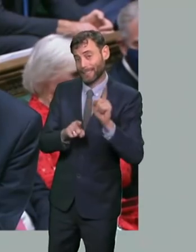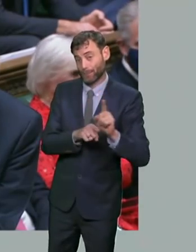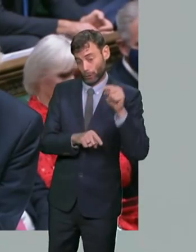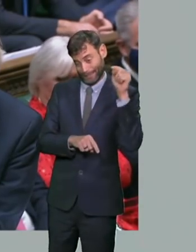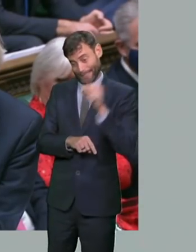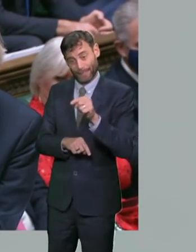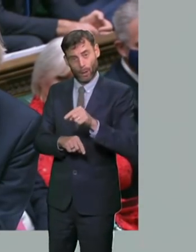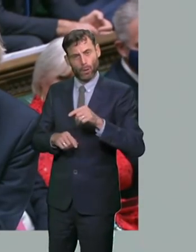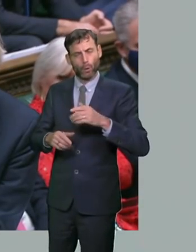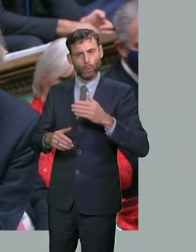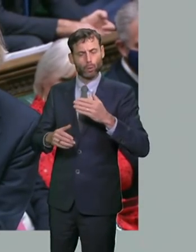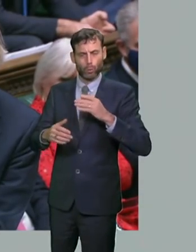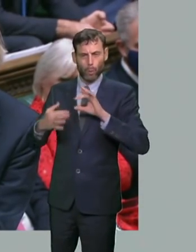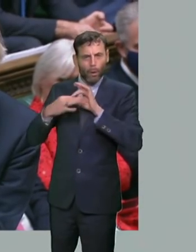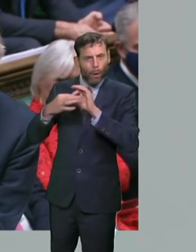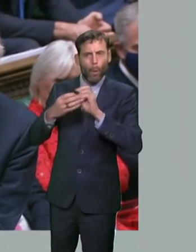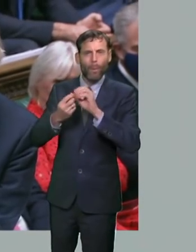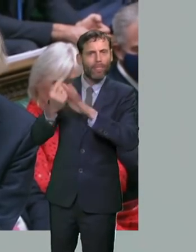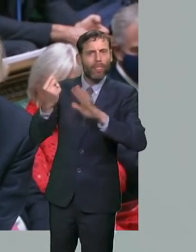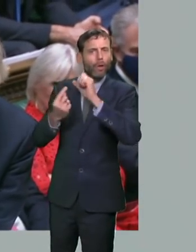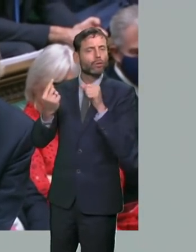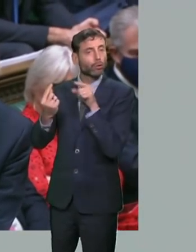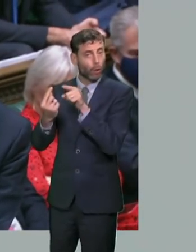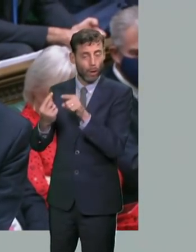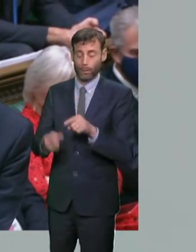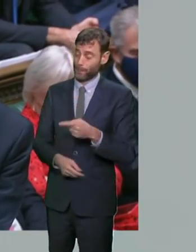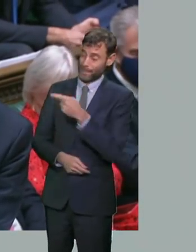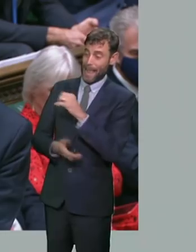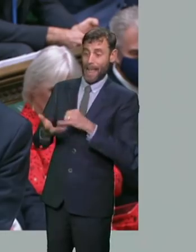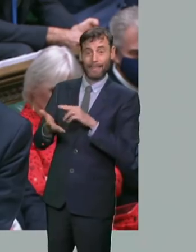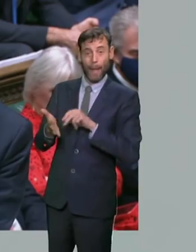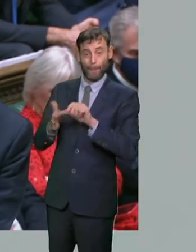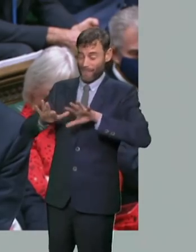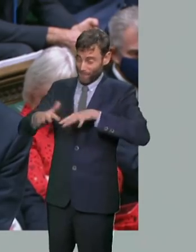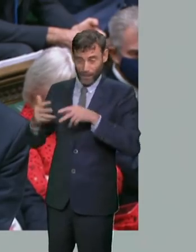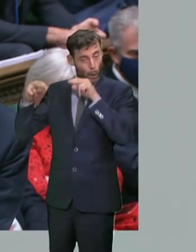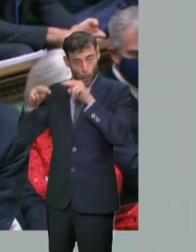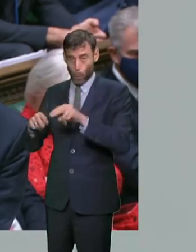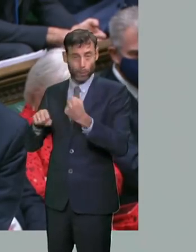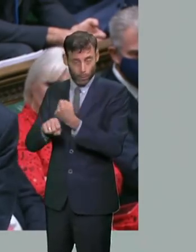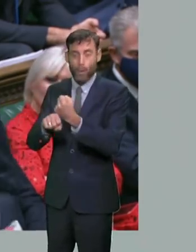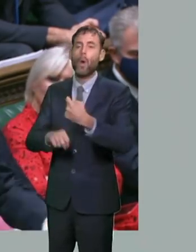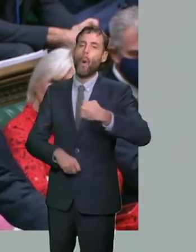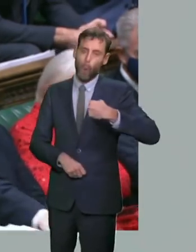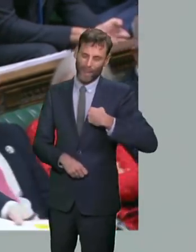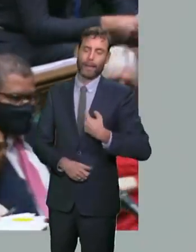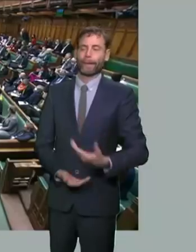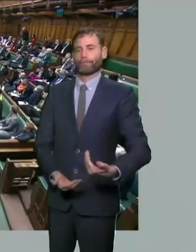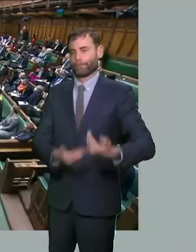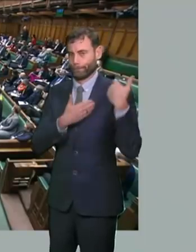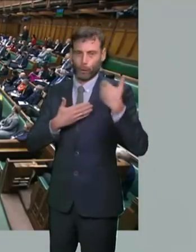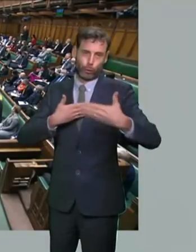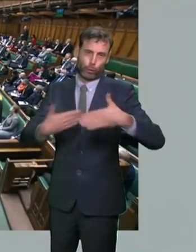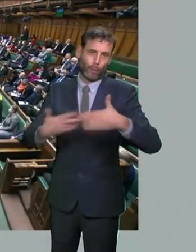all those vital connections for the people of Scotland that have been neglected by the SNP that this government is going to fix.